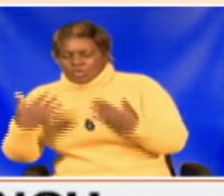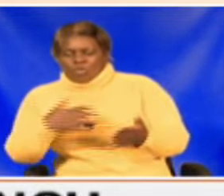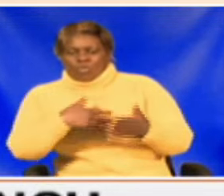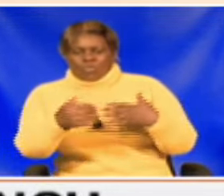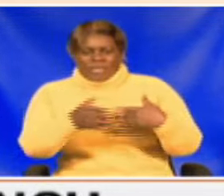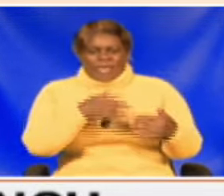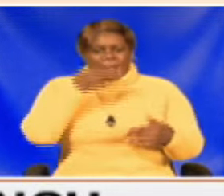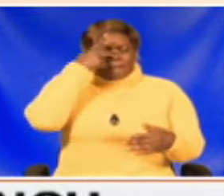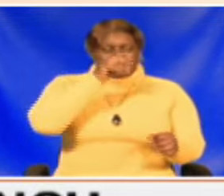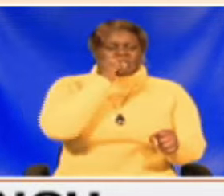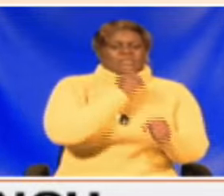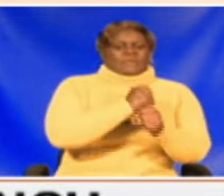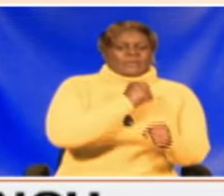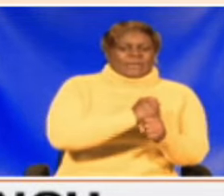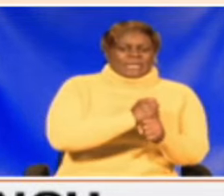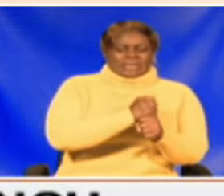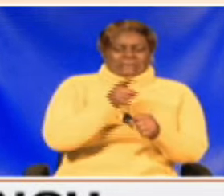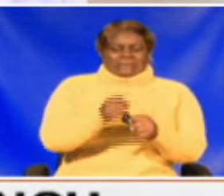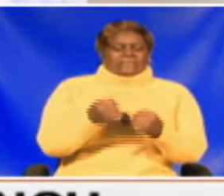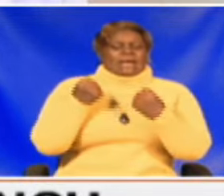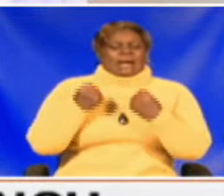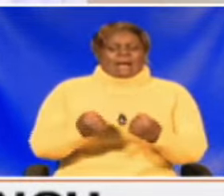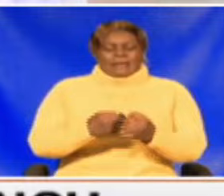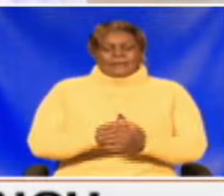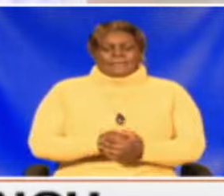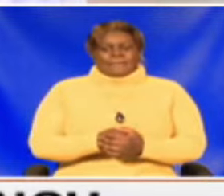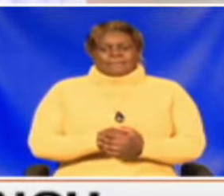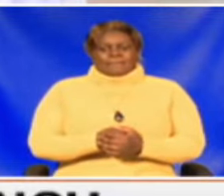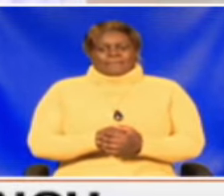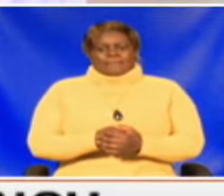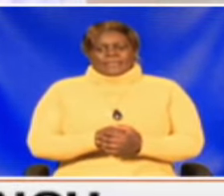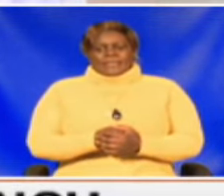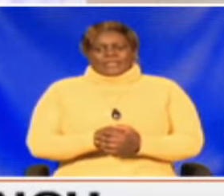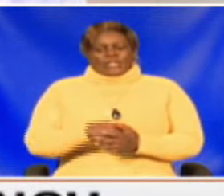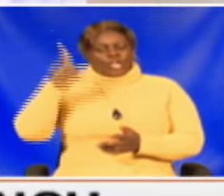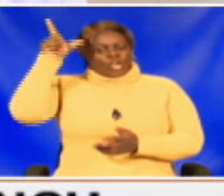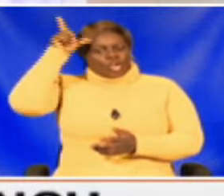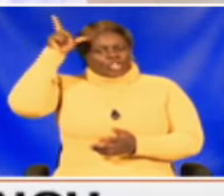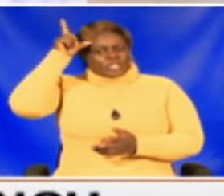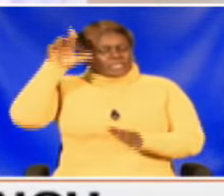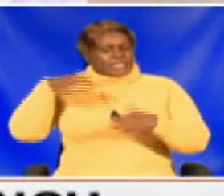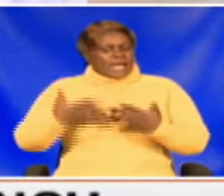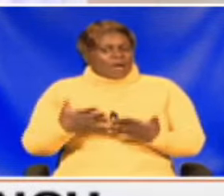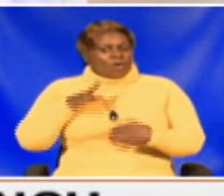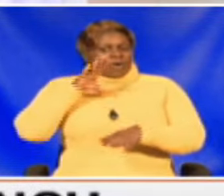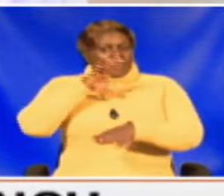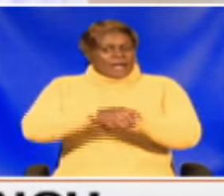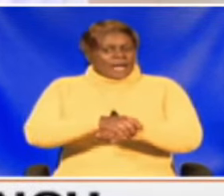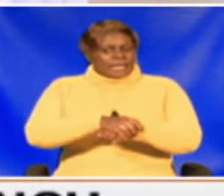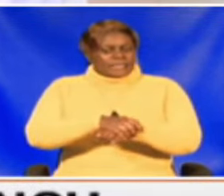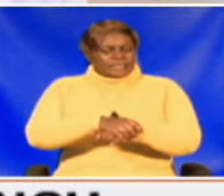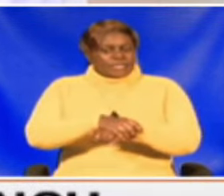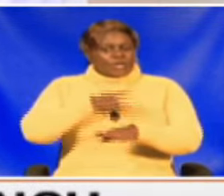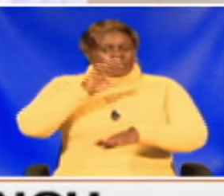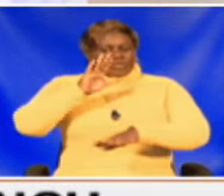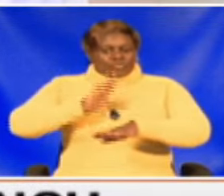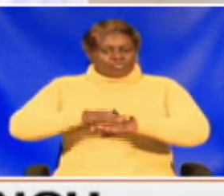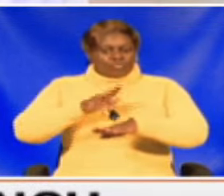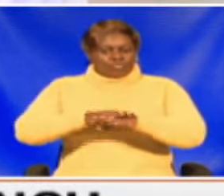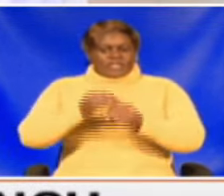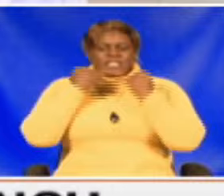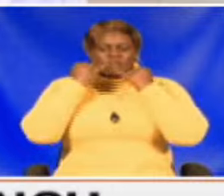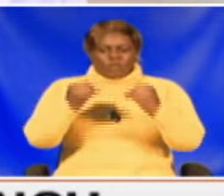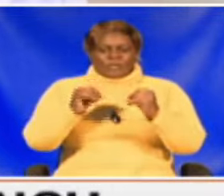policy making, it's really going to be a setback. Okay, the objective here is you need to get reliable information that you can analyze